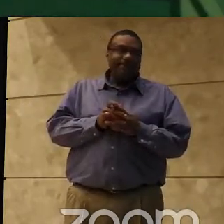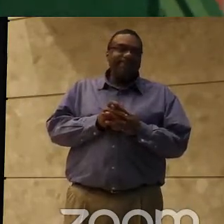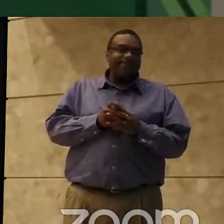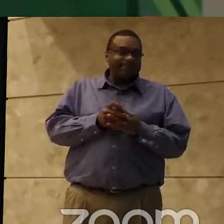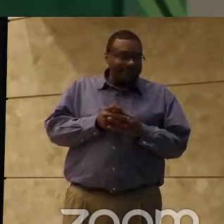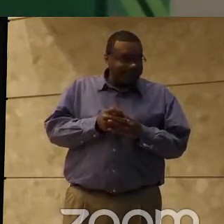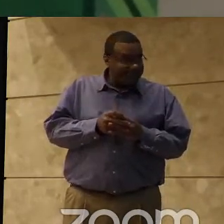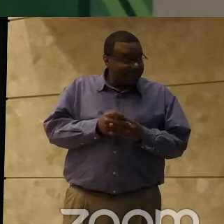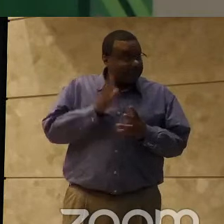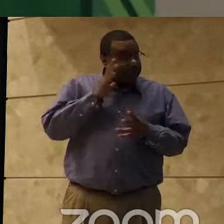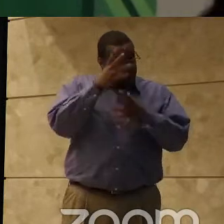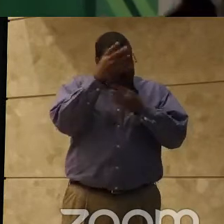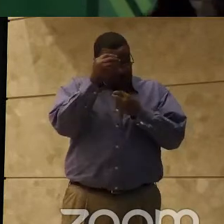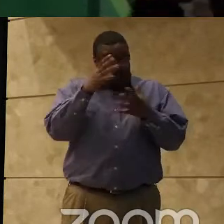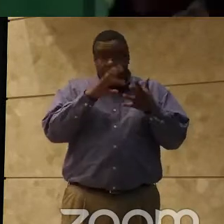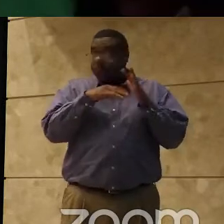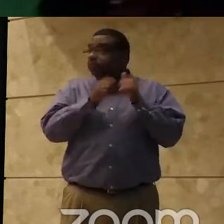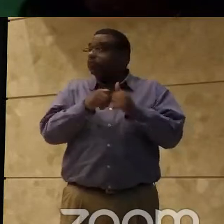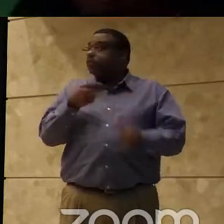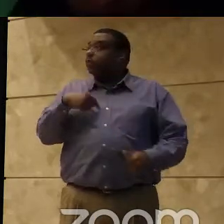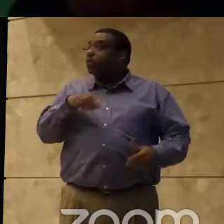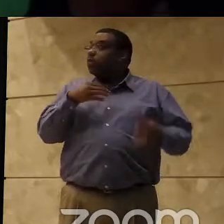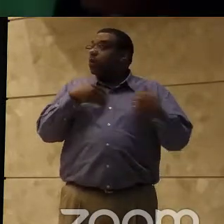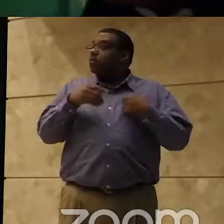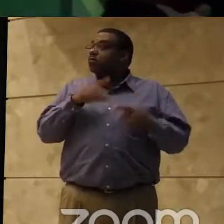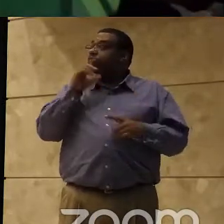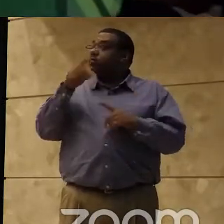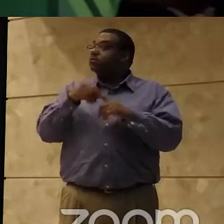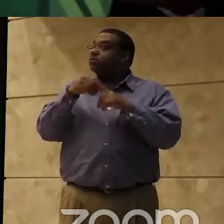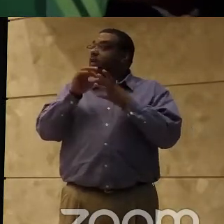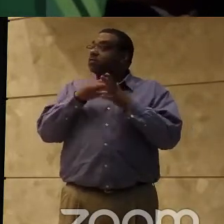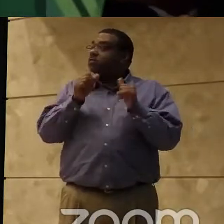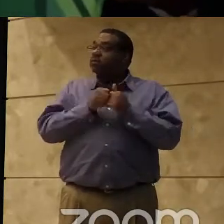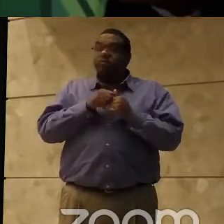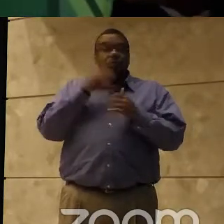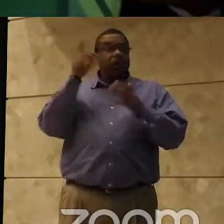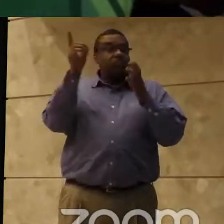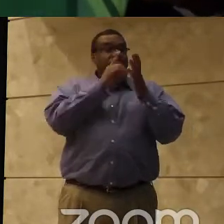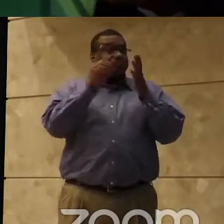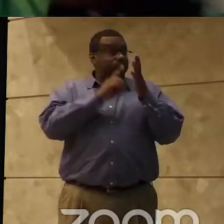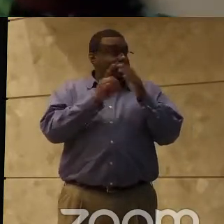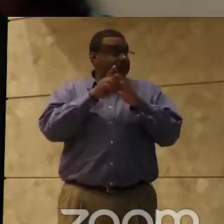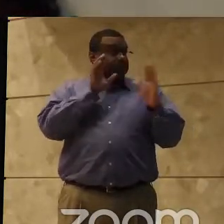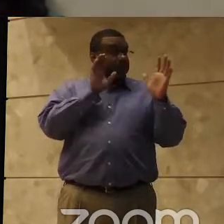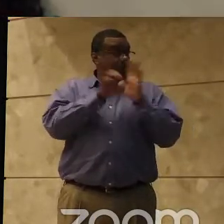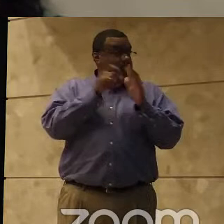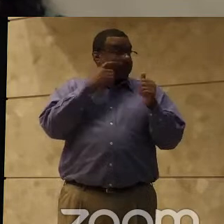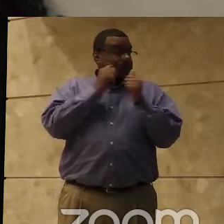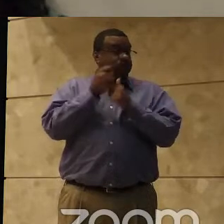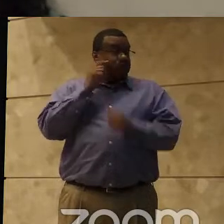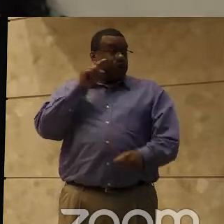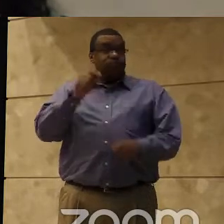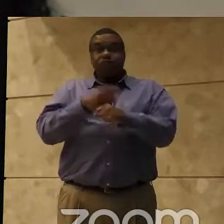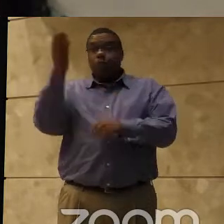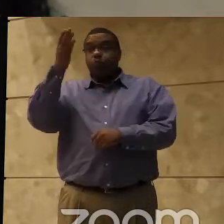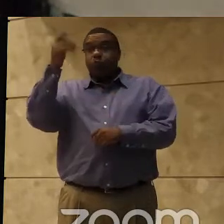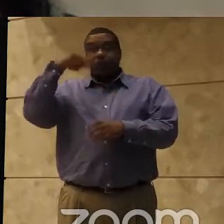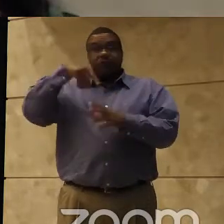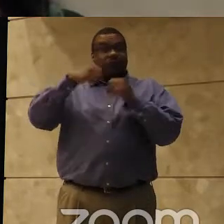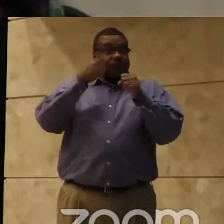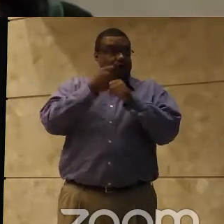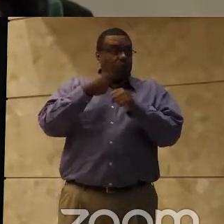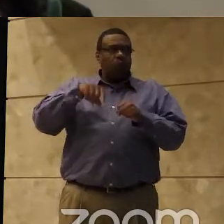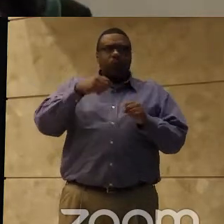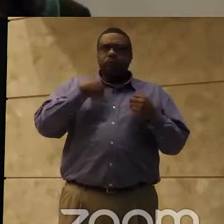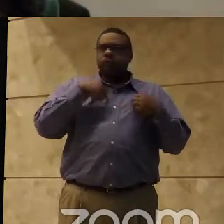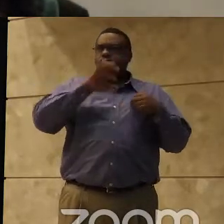I'll tell you what it is. So we had Darnell Kendrick designed a portrait for the series this year, and we've had it on